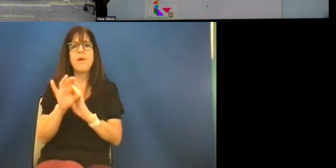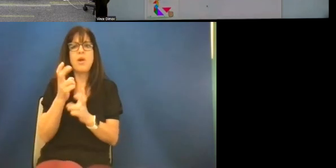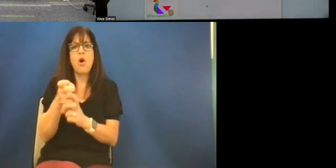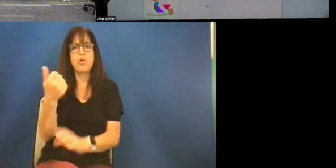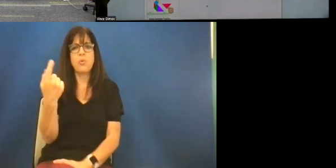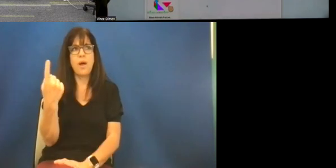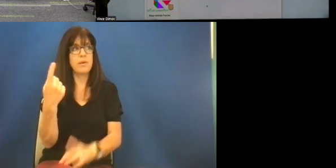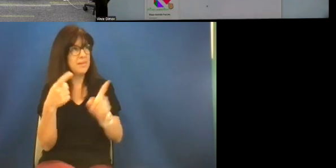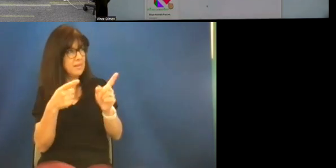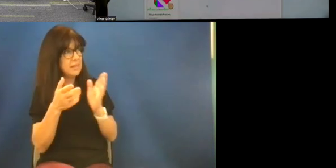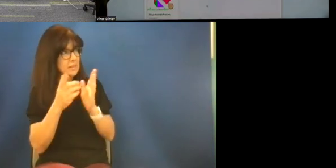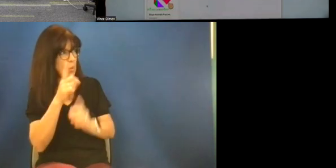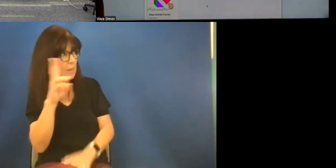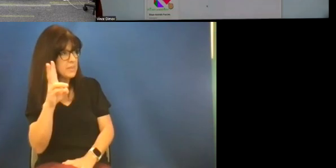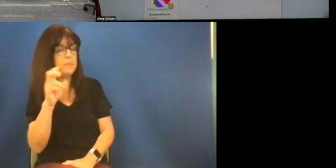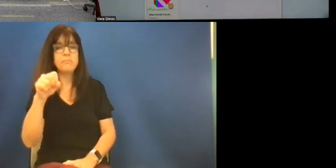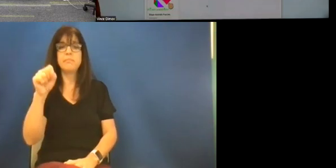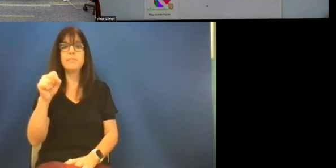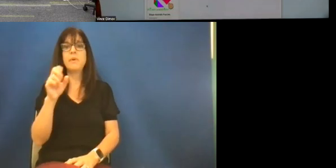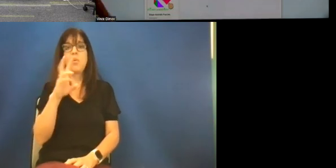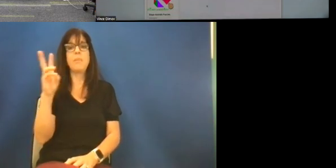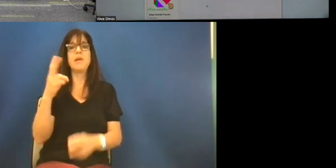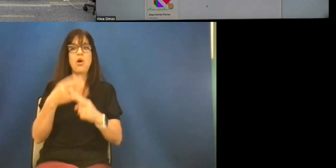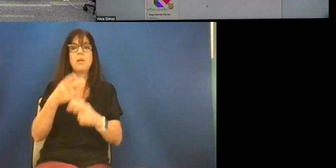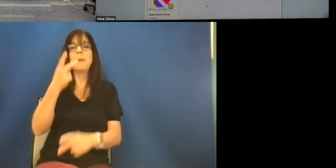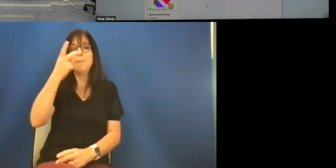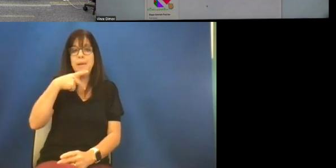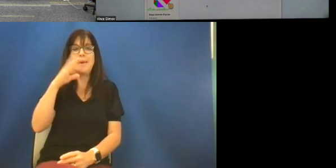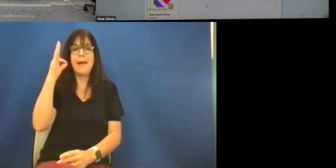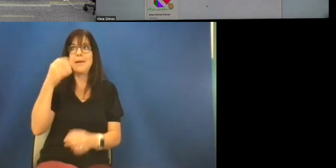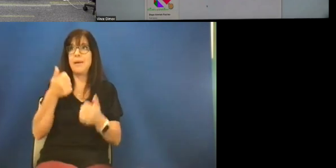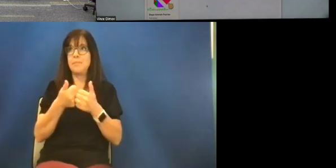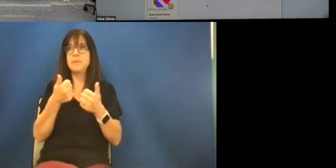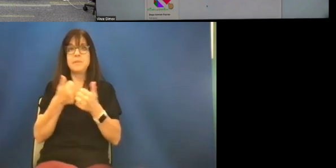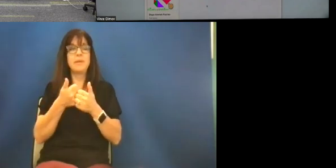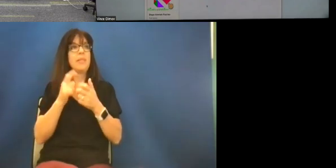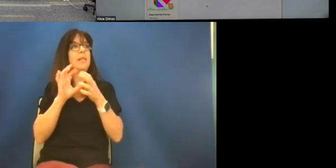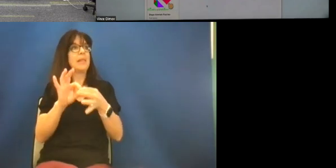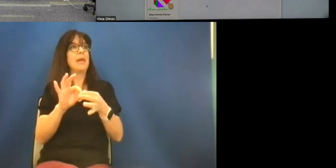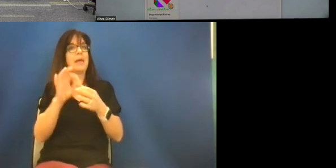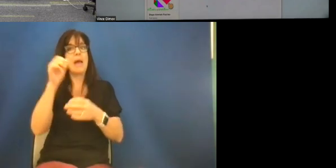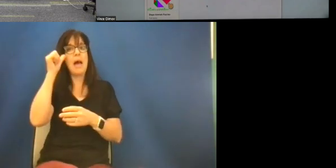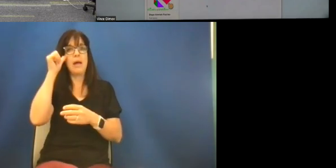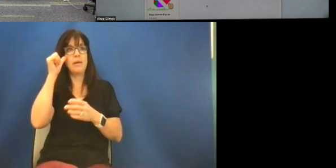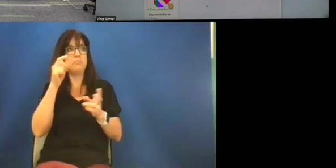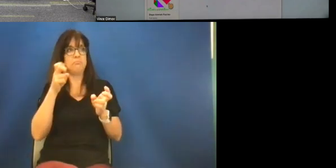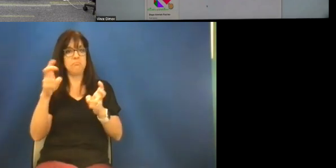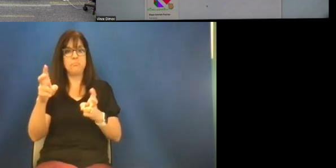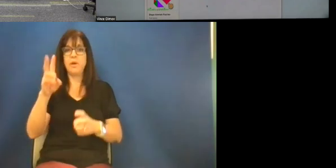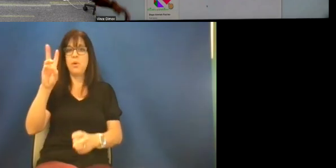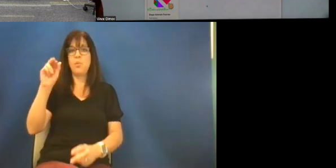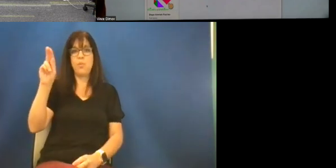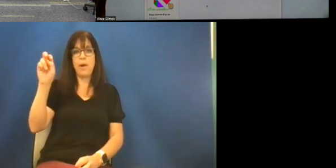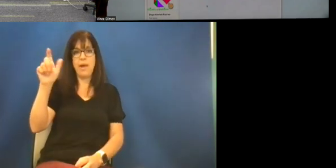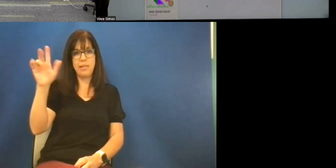And this is a website, yeah? I don't know. Yep, it's just a website called Pink Cat Games. And this link, Adam put that on there. So and this Wakelet is just a